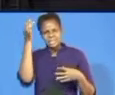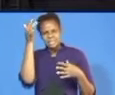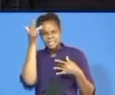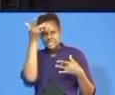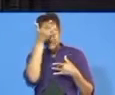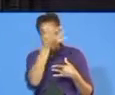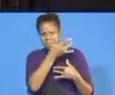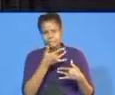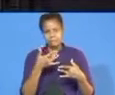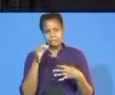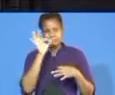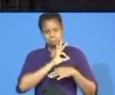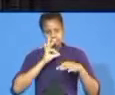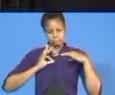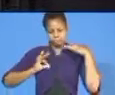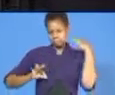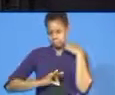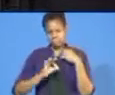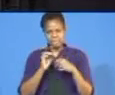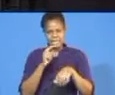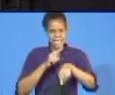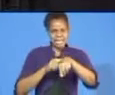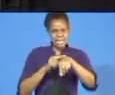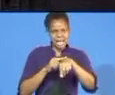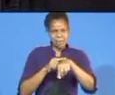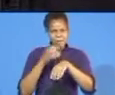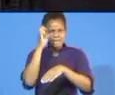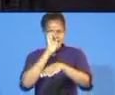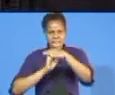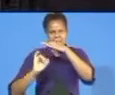the time of Elijah the prophet.